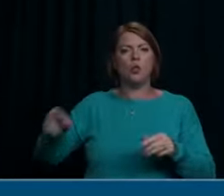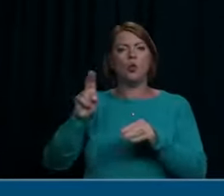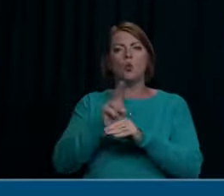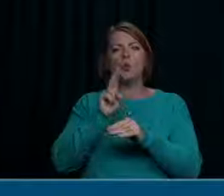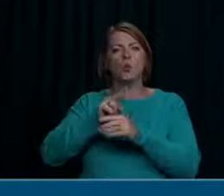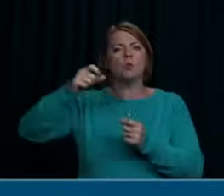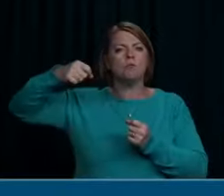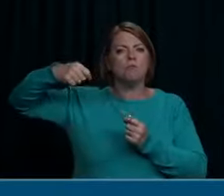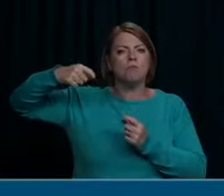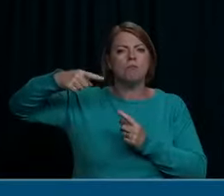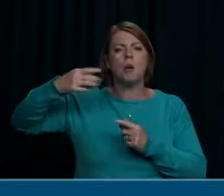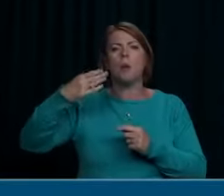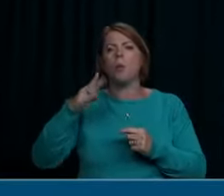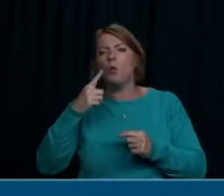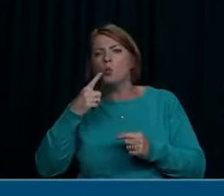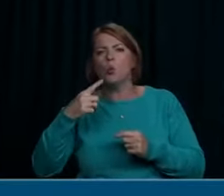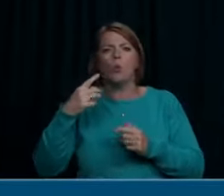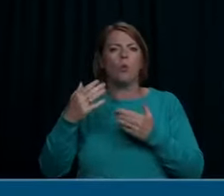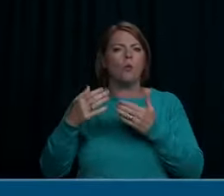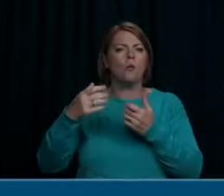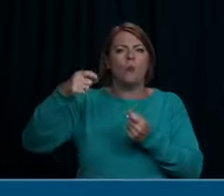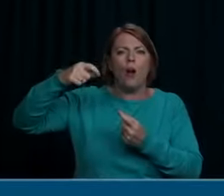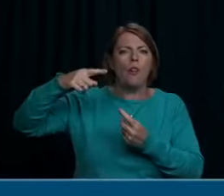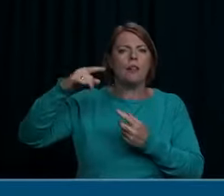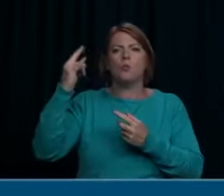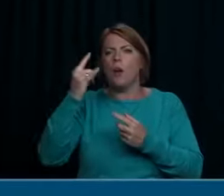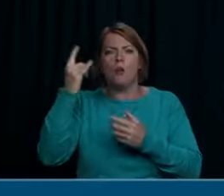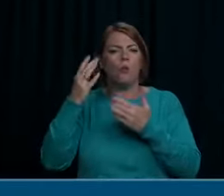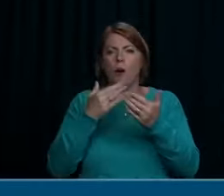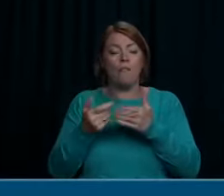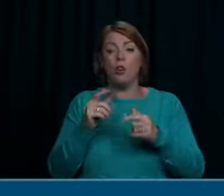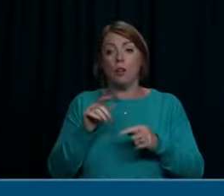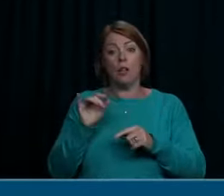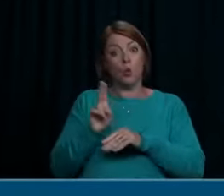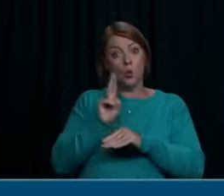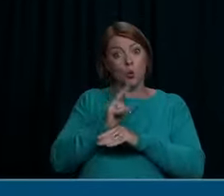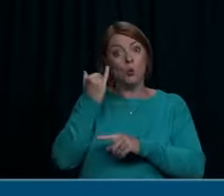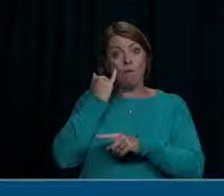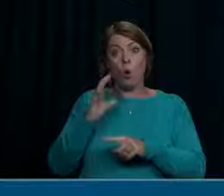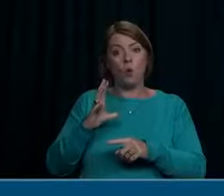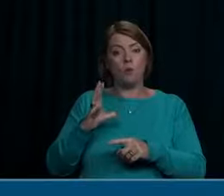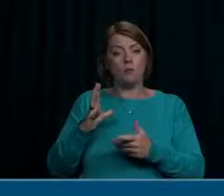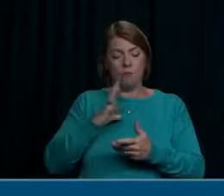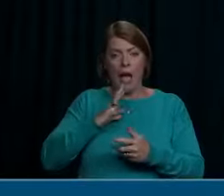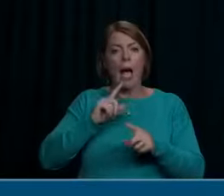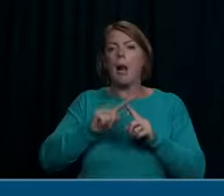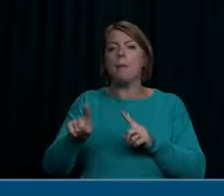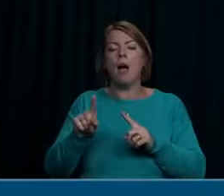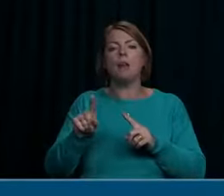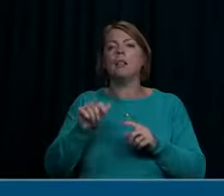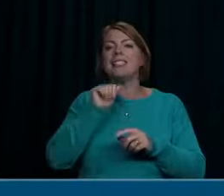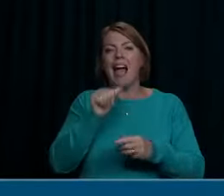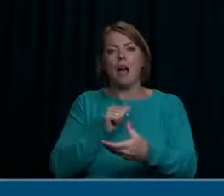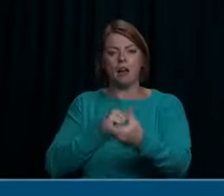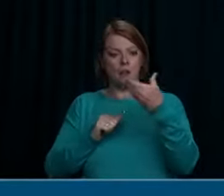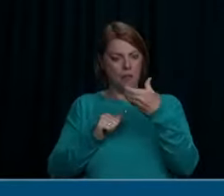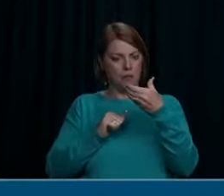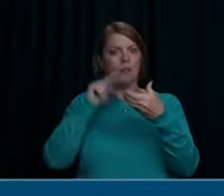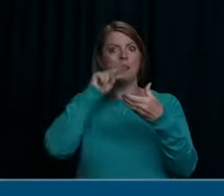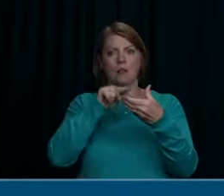or Bluetooth or something else. It doesn't matter if you use the phone. It only matters if you have it in your hand. And we saved a lot of lives by doing